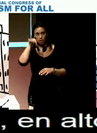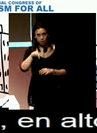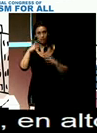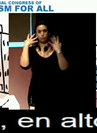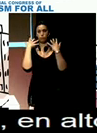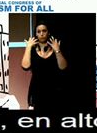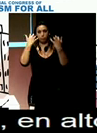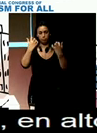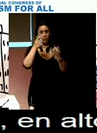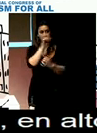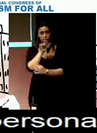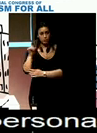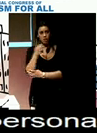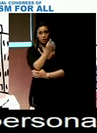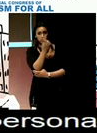hearing impaired people.